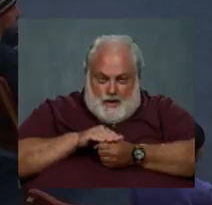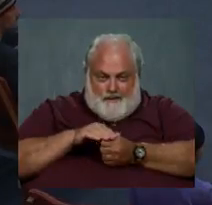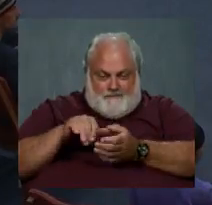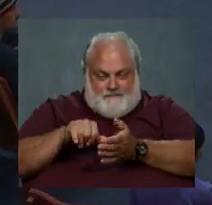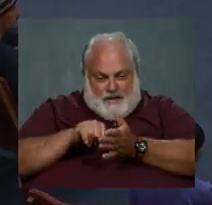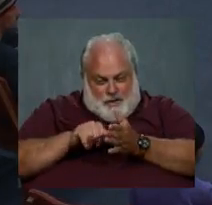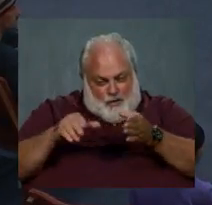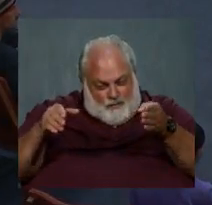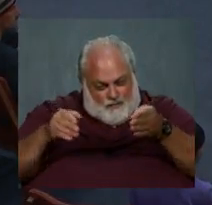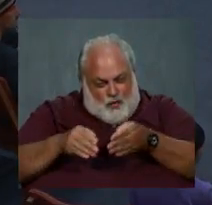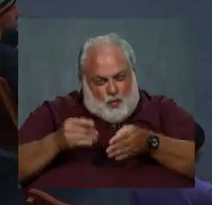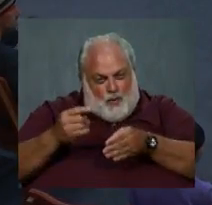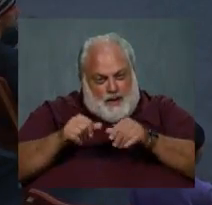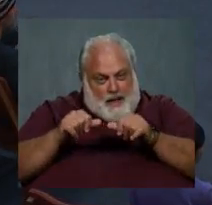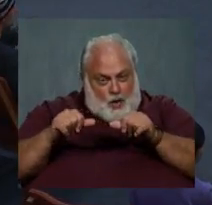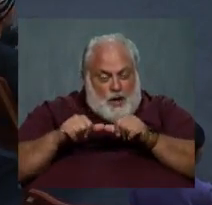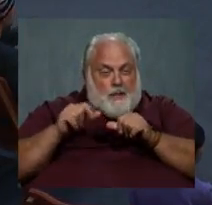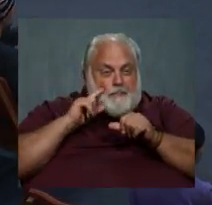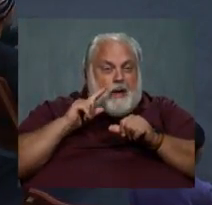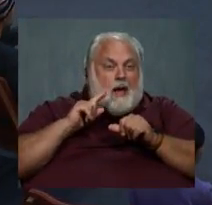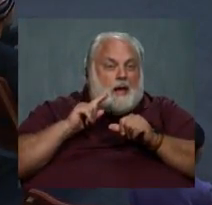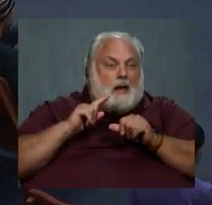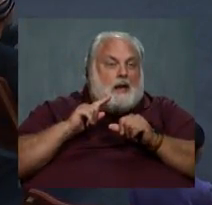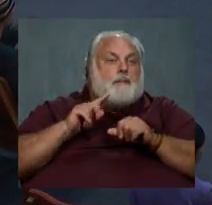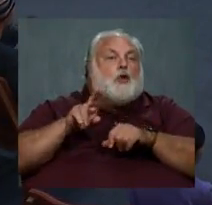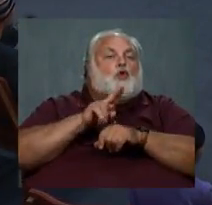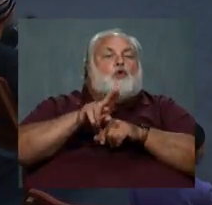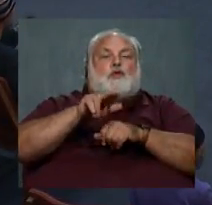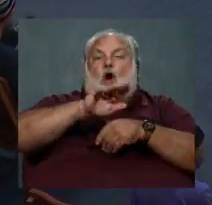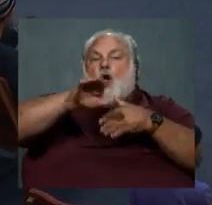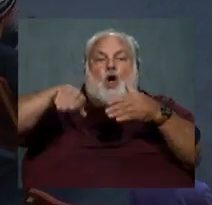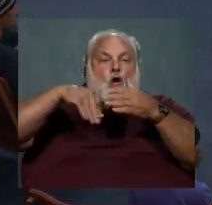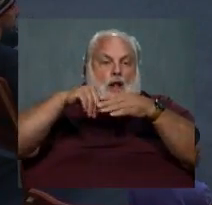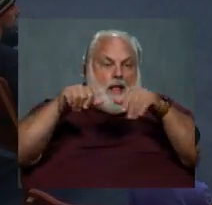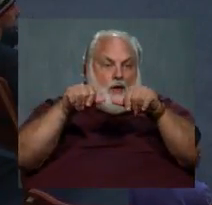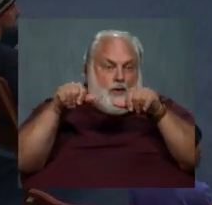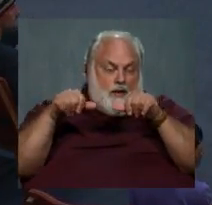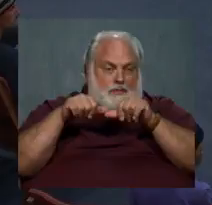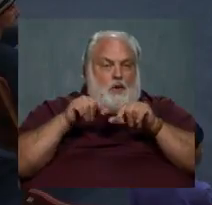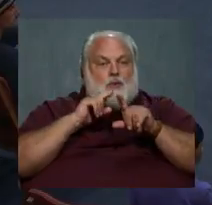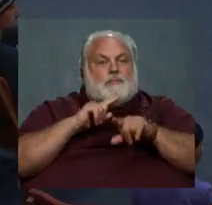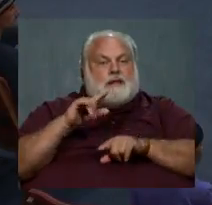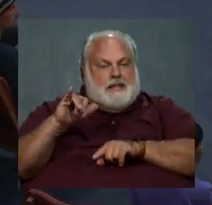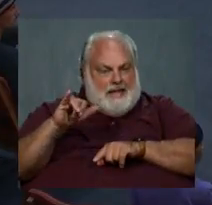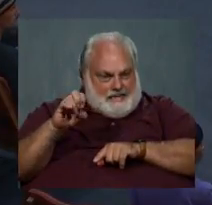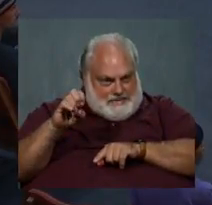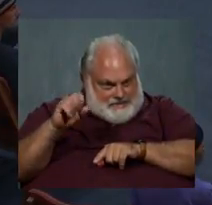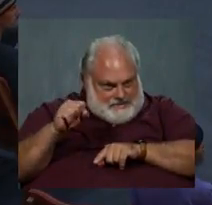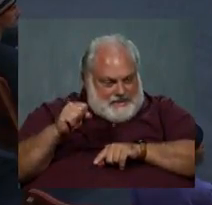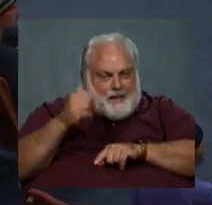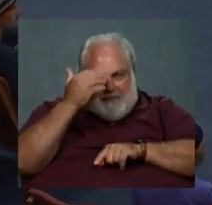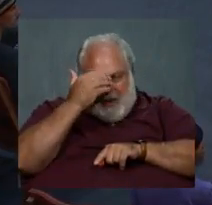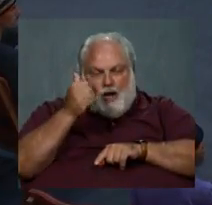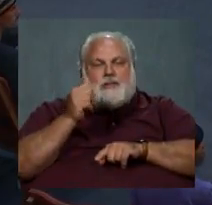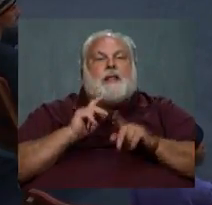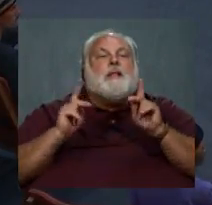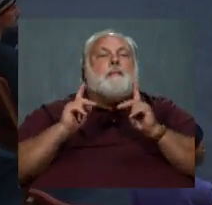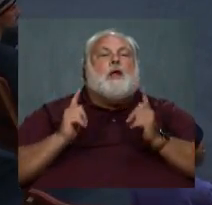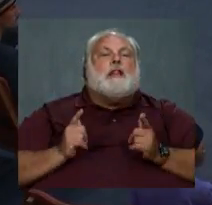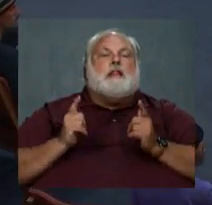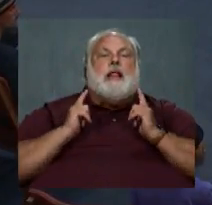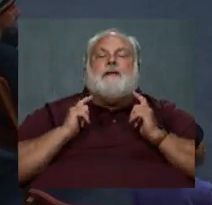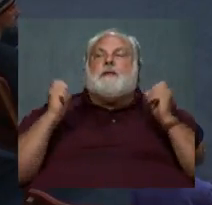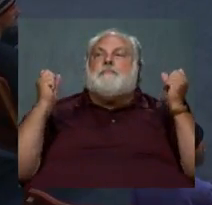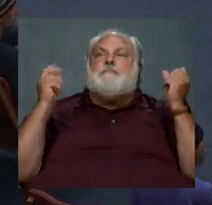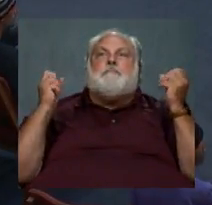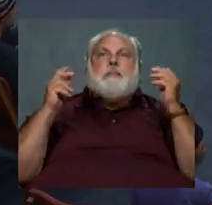or focus on this one area. It's going to be applicable to multiple areas in our community. Right, because the homeless are located in